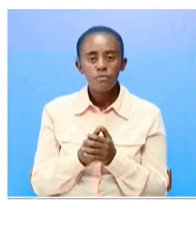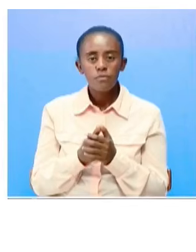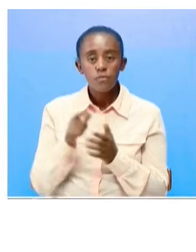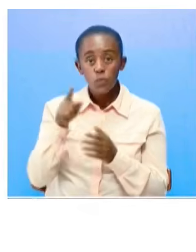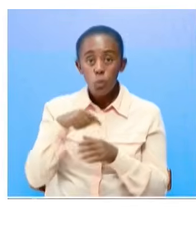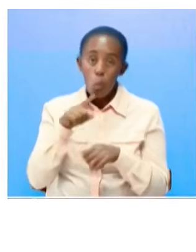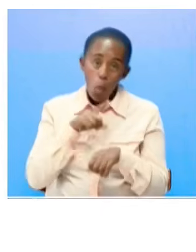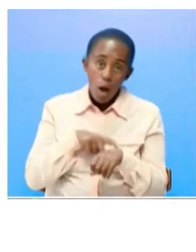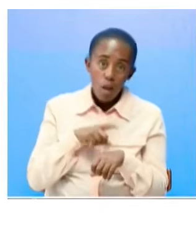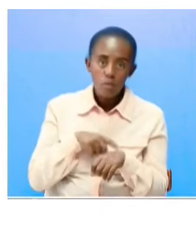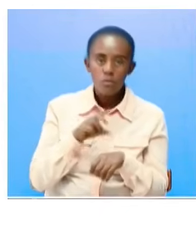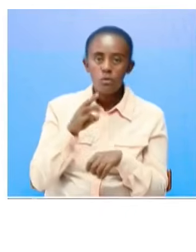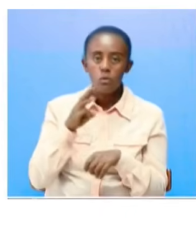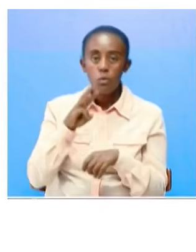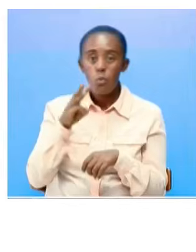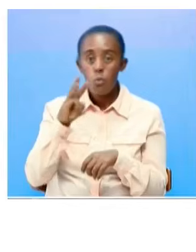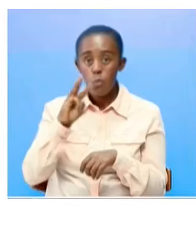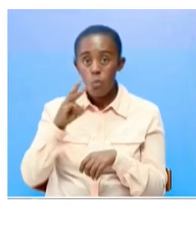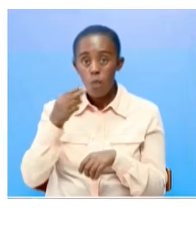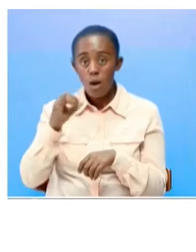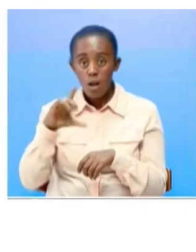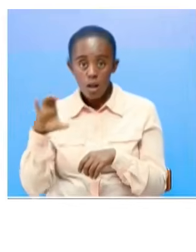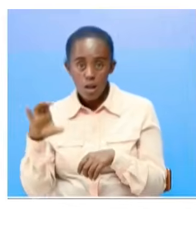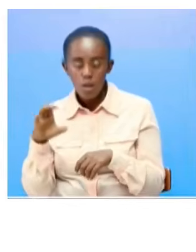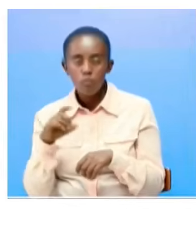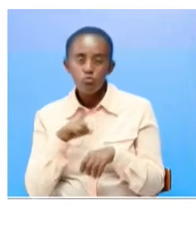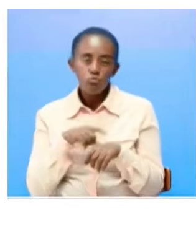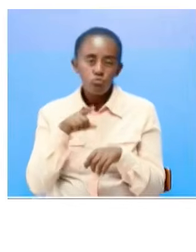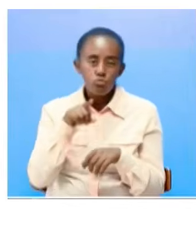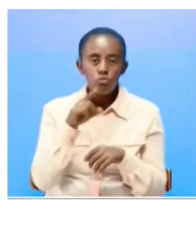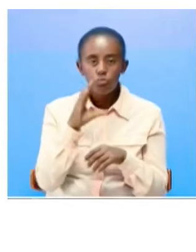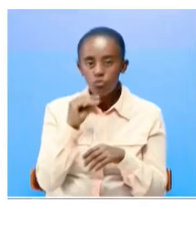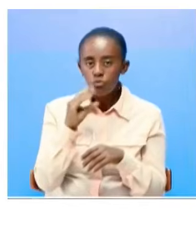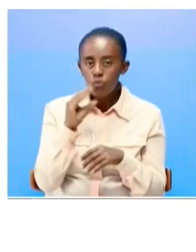while you are talking